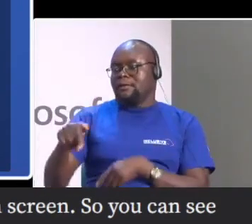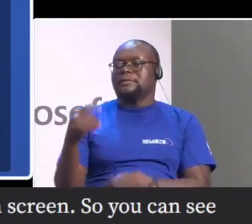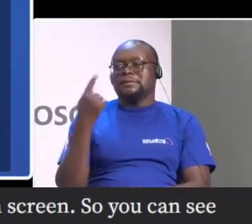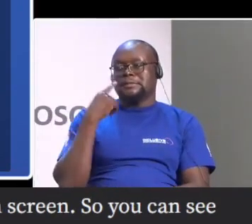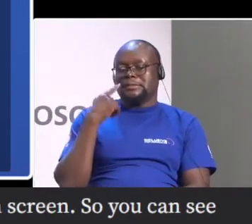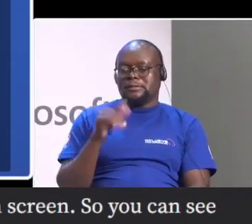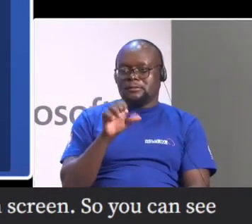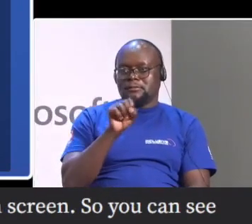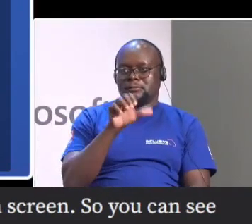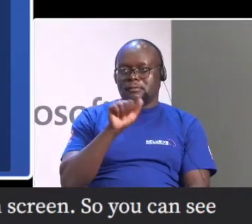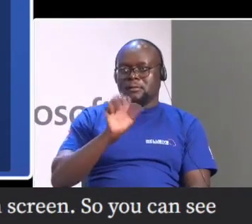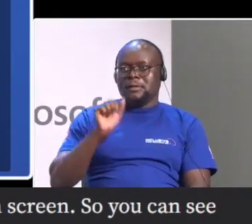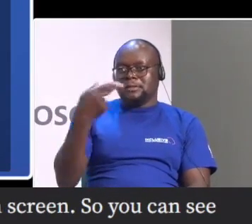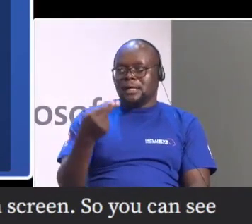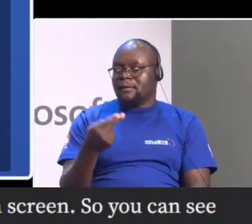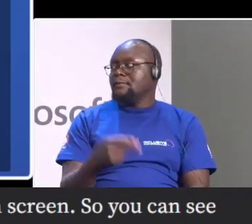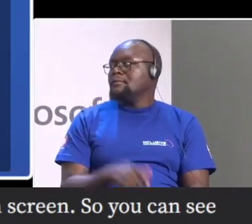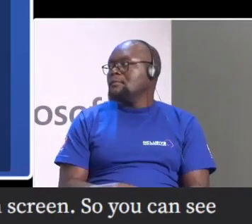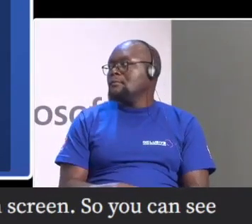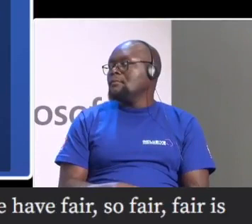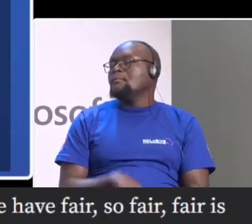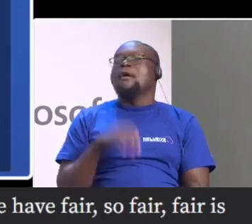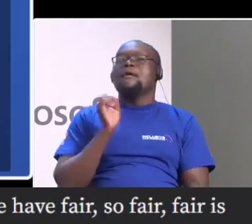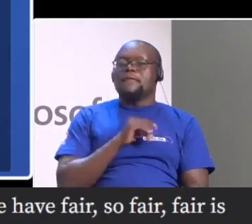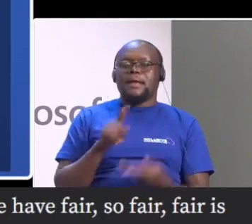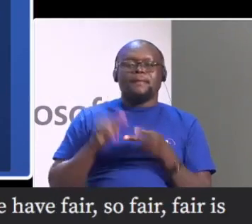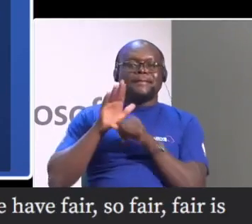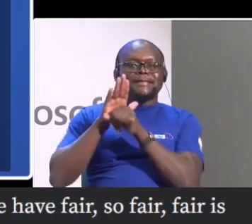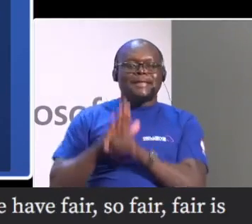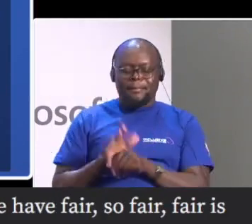Sarah? Fear, the stigma.